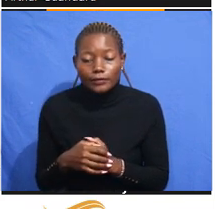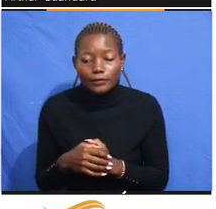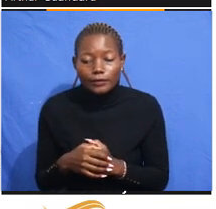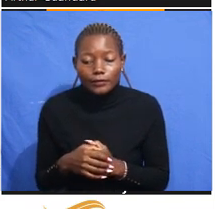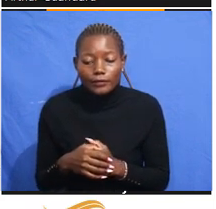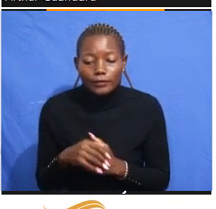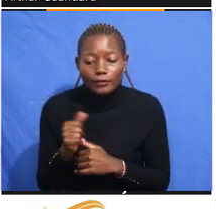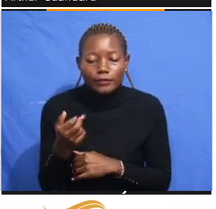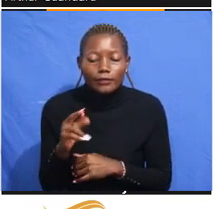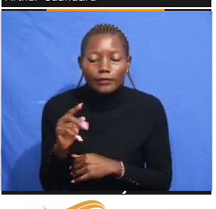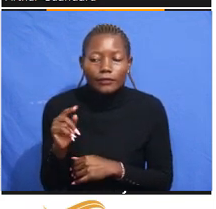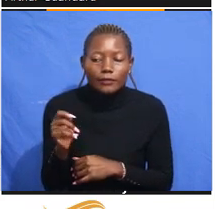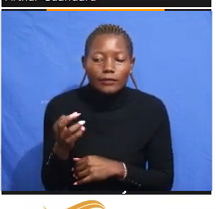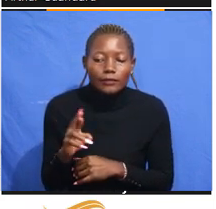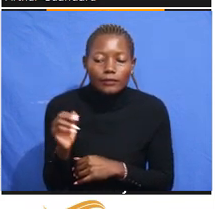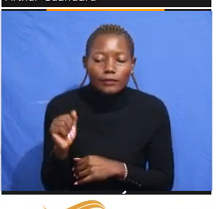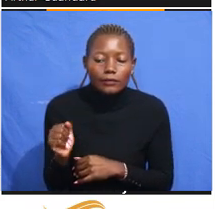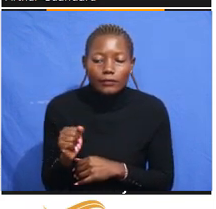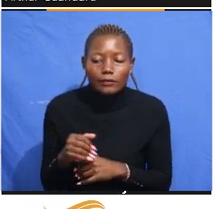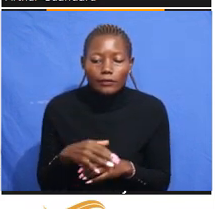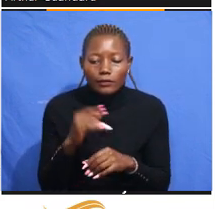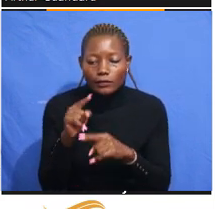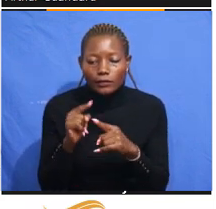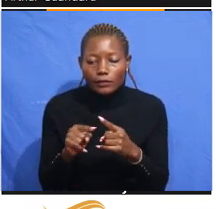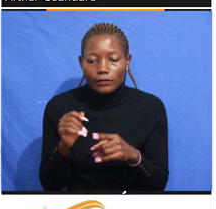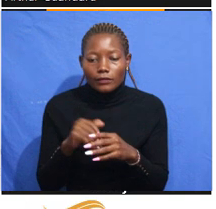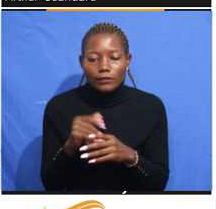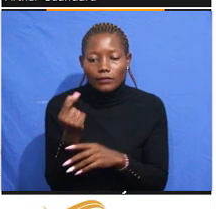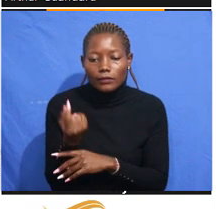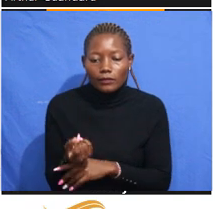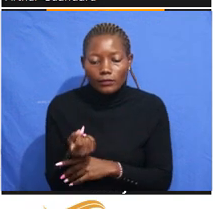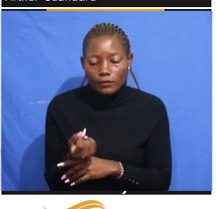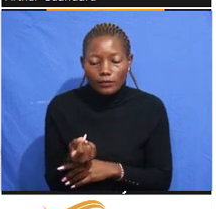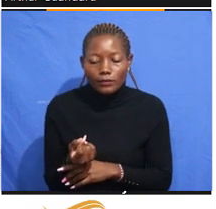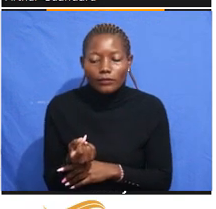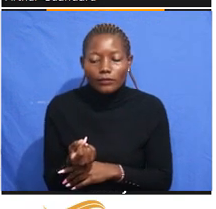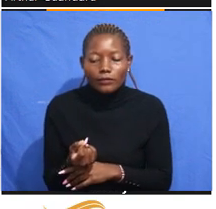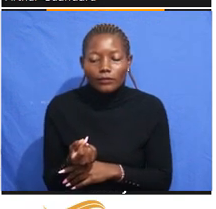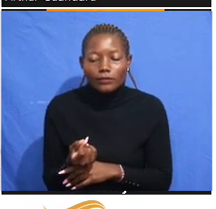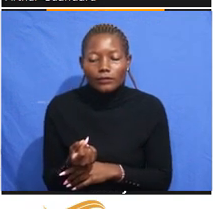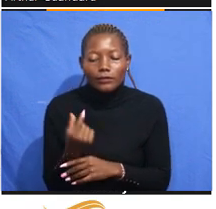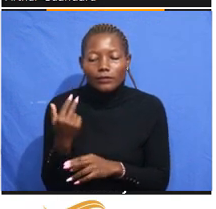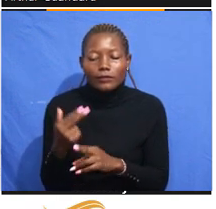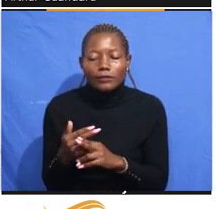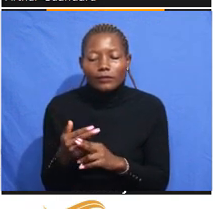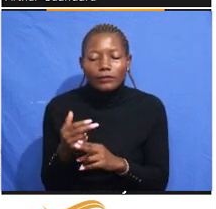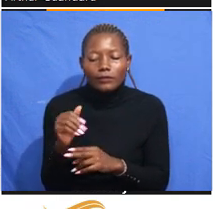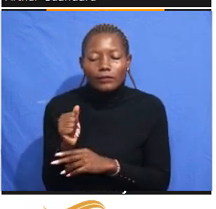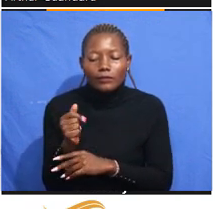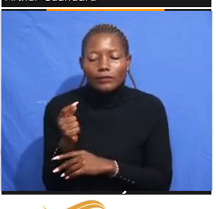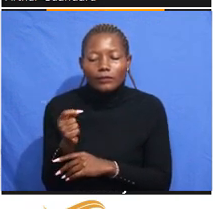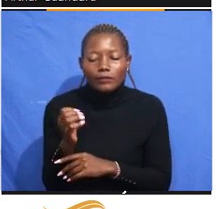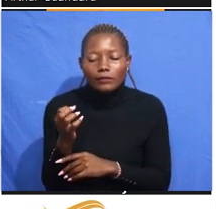the arteries divide into smaller units called arterioles that are smaller when